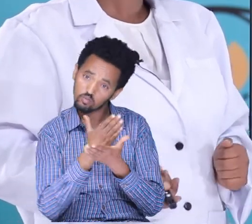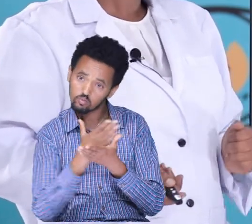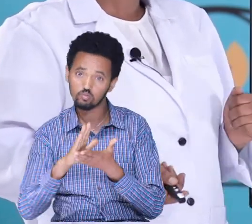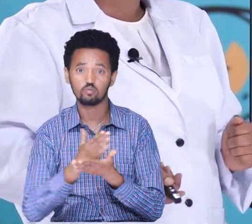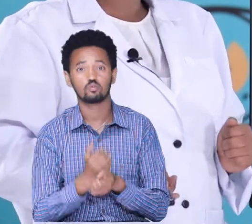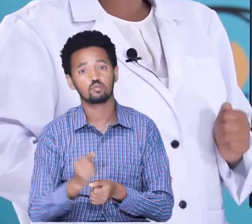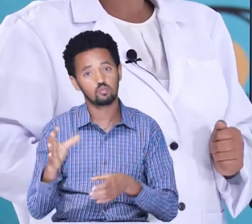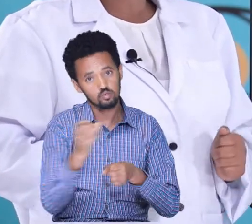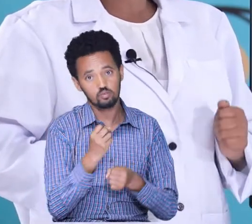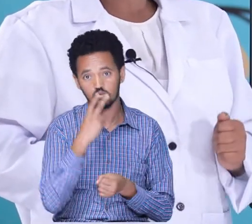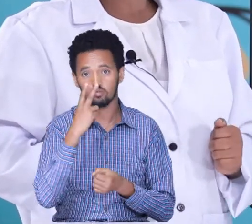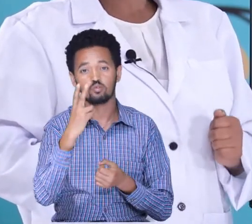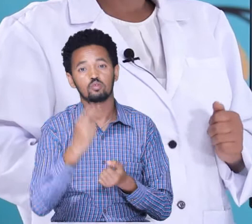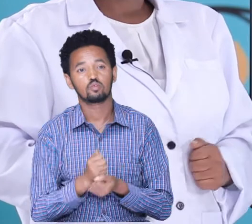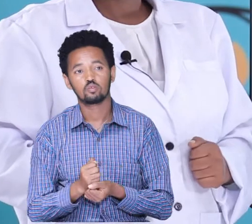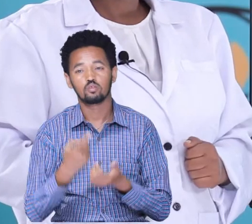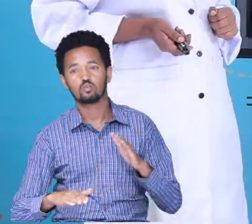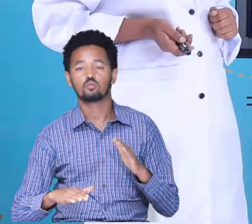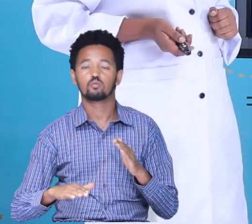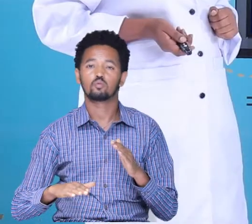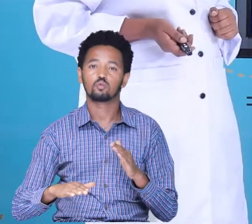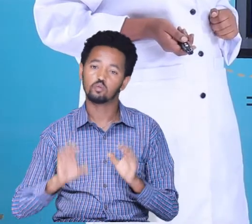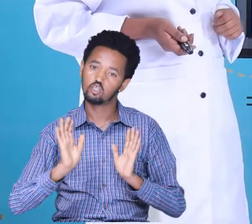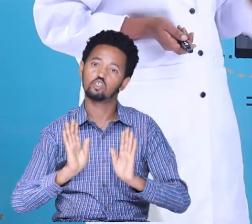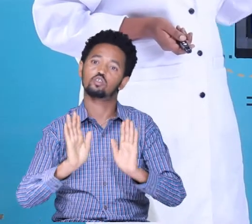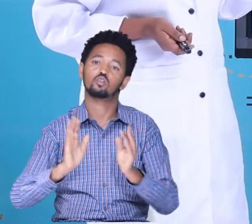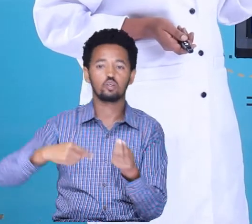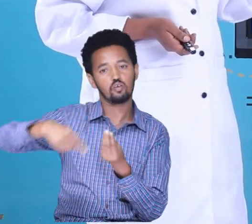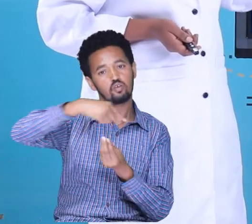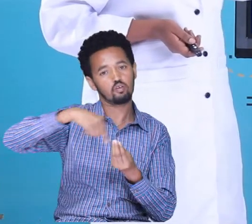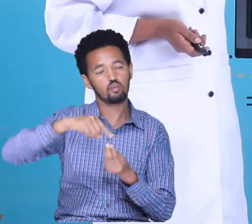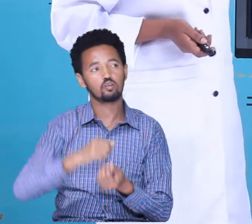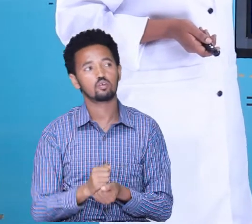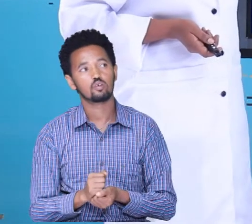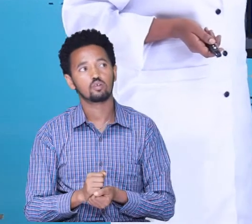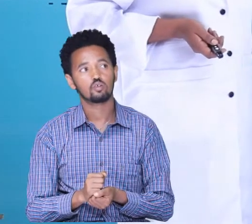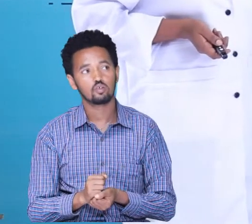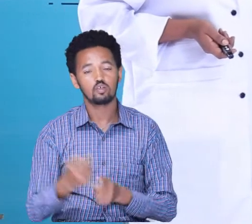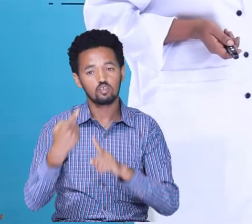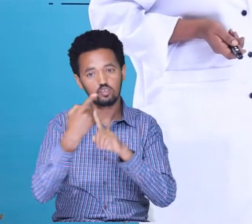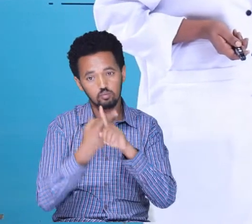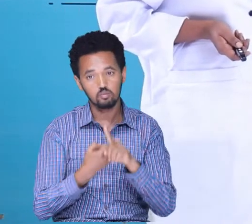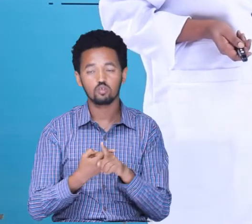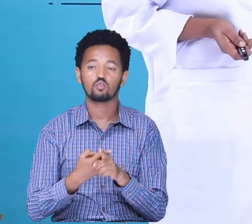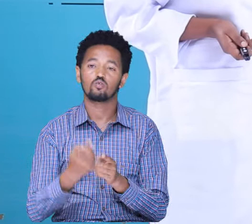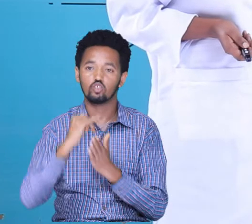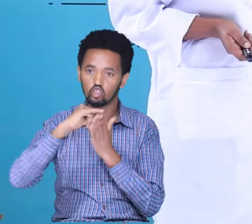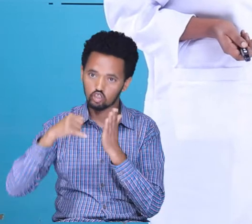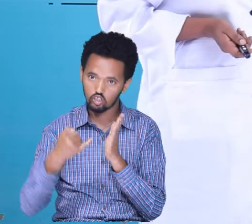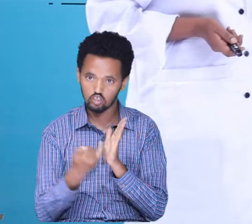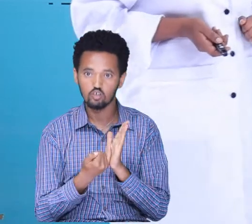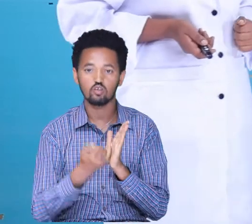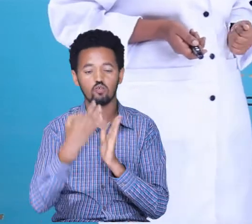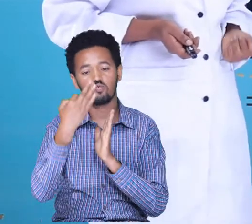by intertropical convergence zone. So, as we see in the previous, the months of December, January,